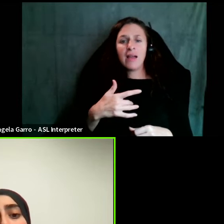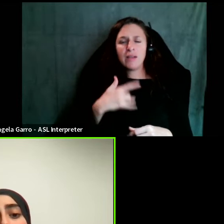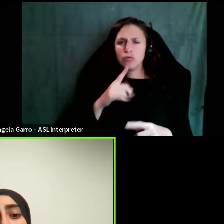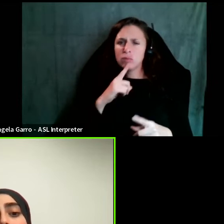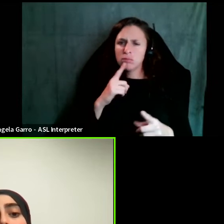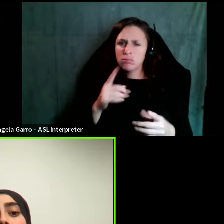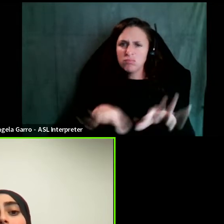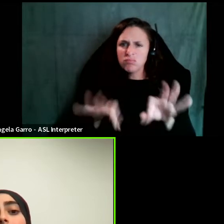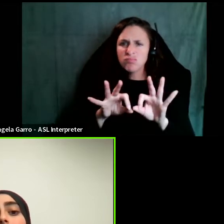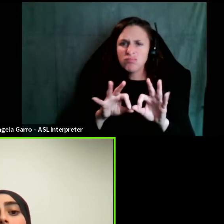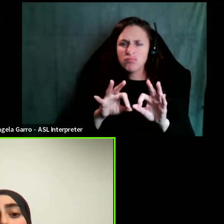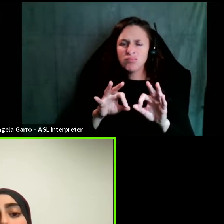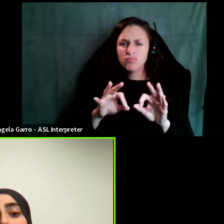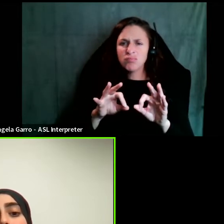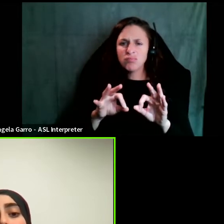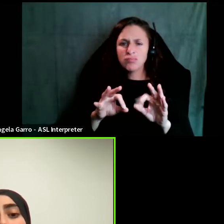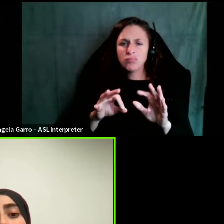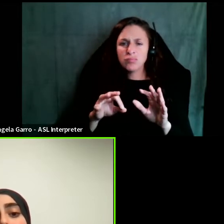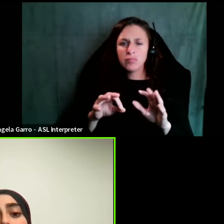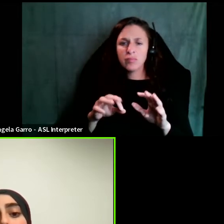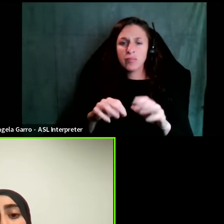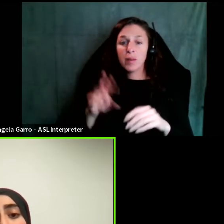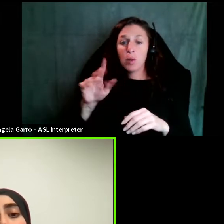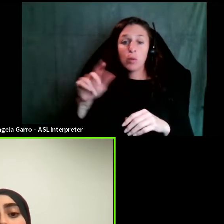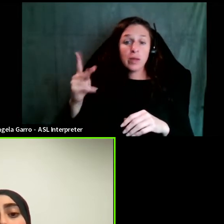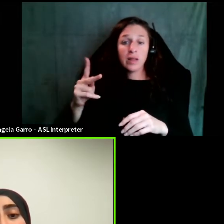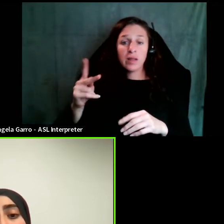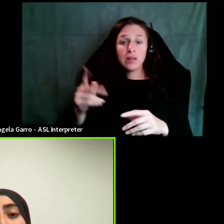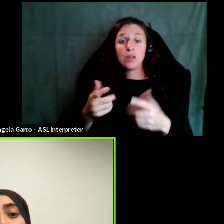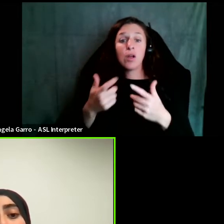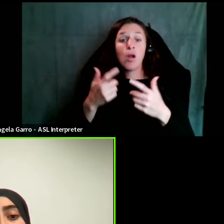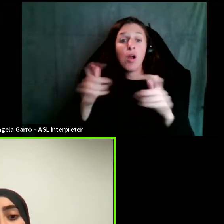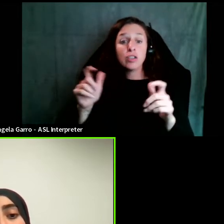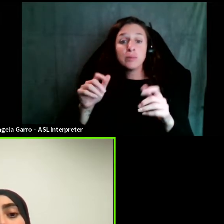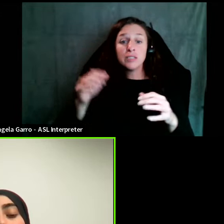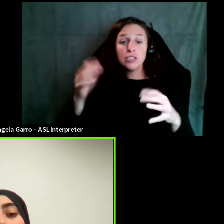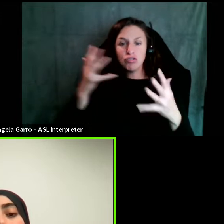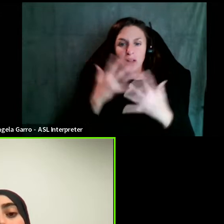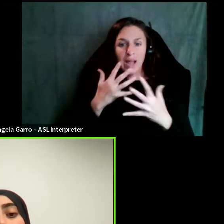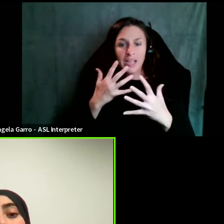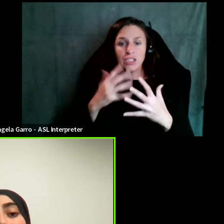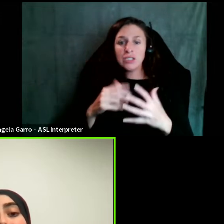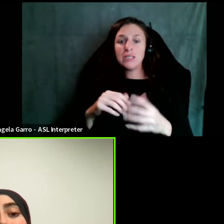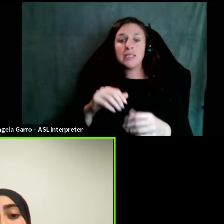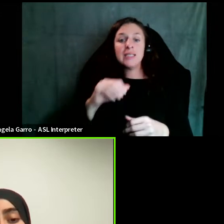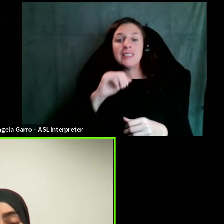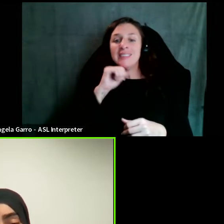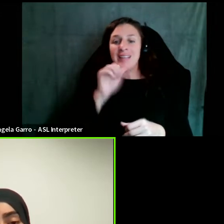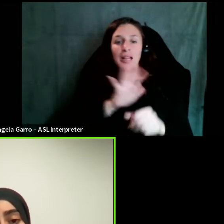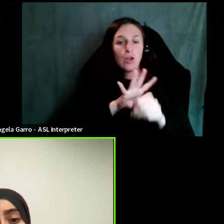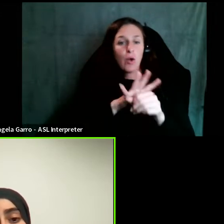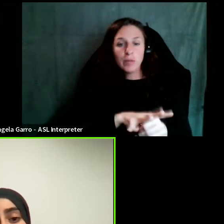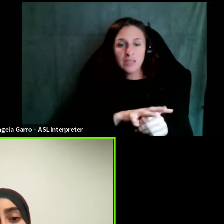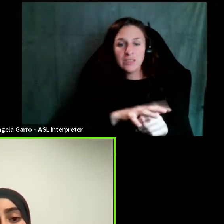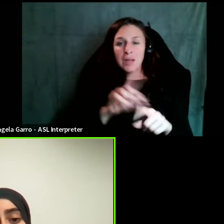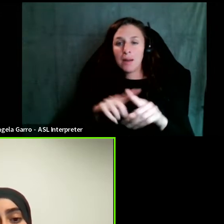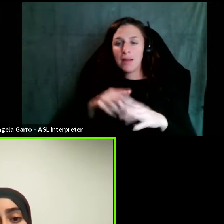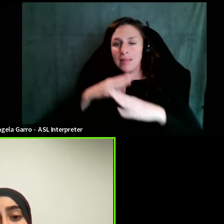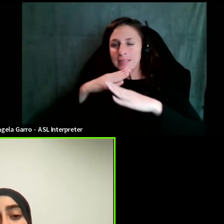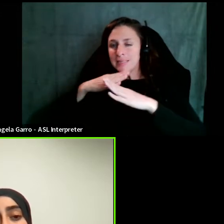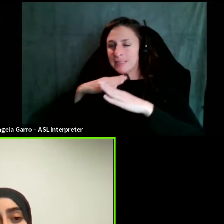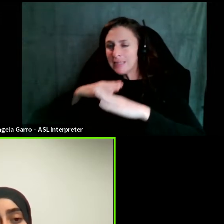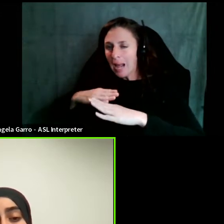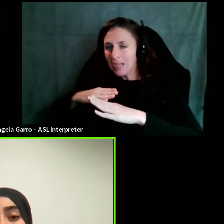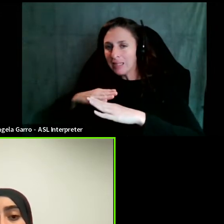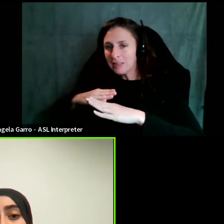And Martin Luther King said, "The ultimate tragedy is not the cruelty and oppression by the bad people, but the silence over